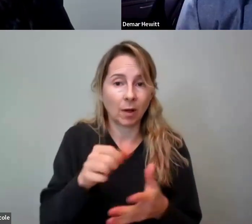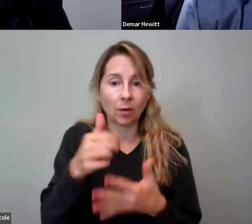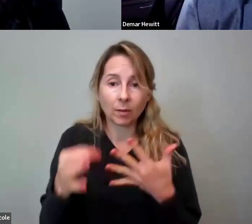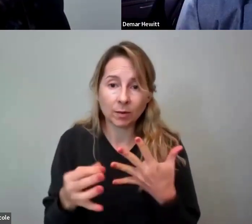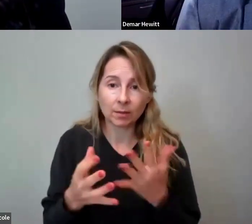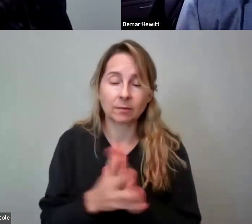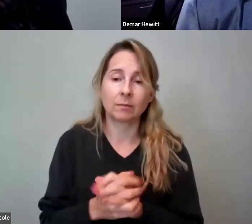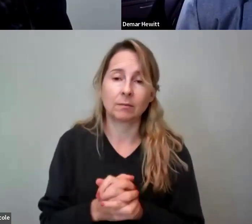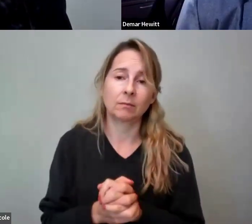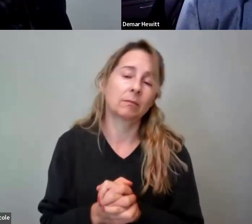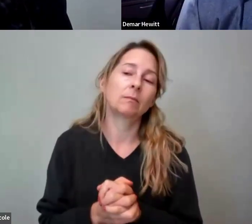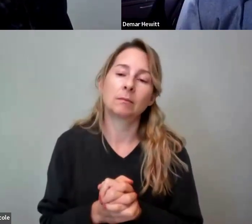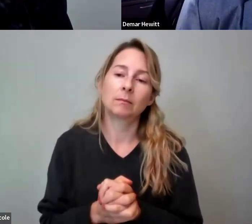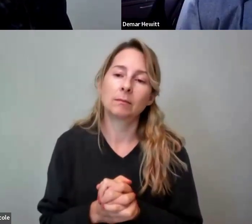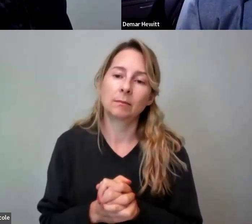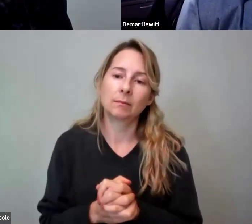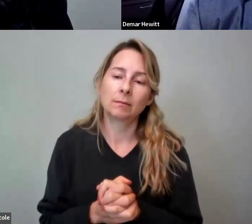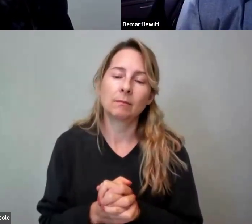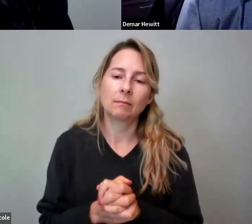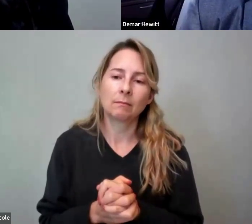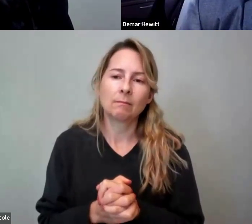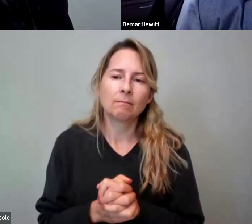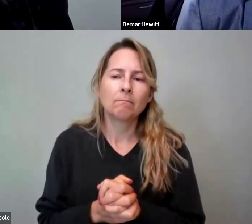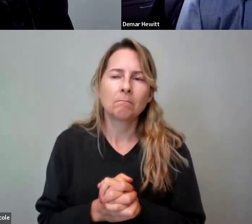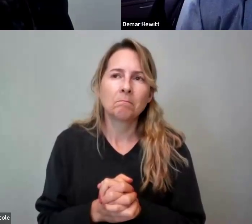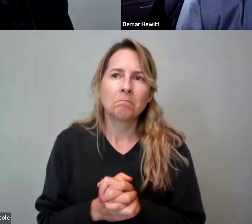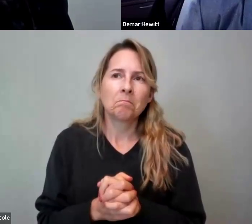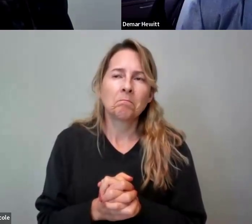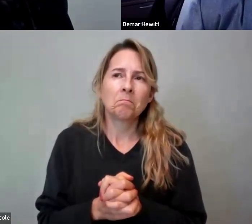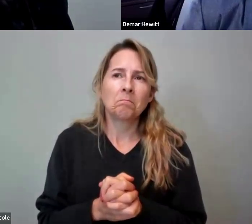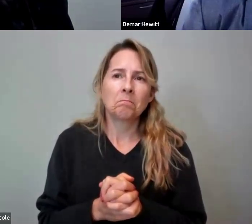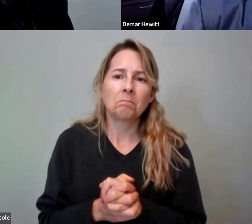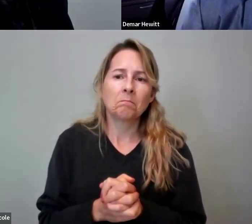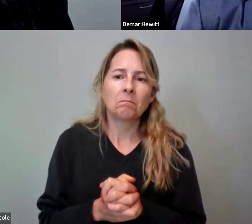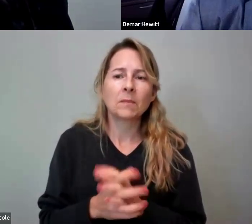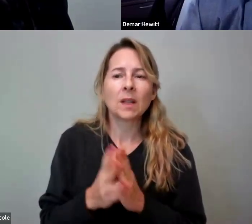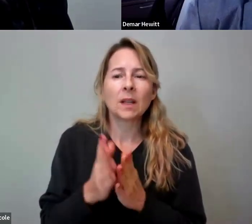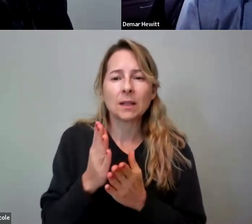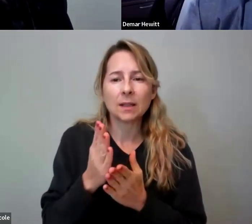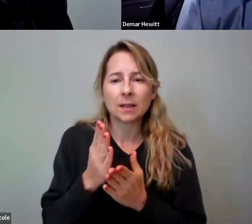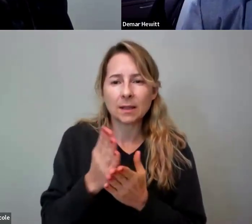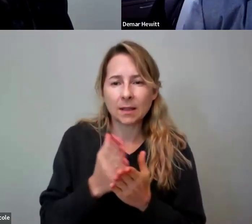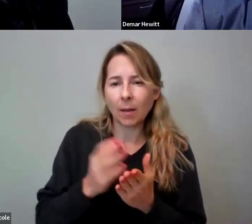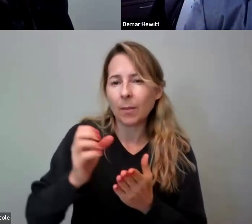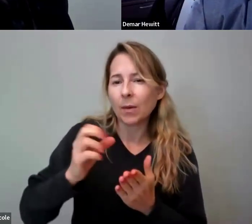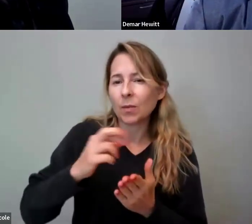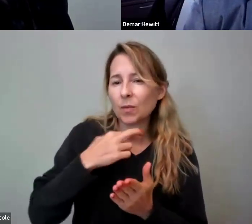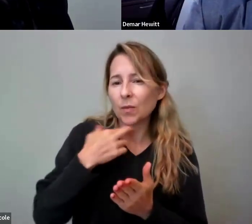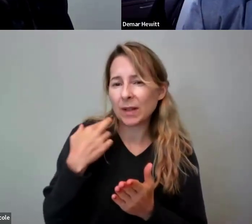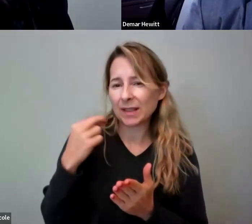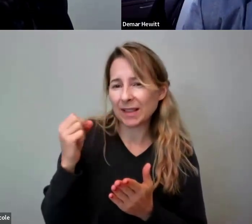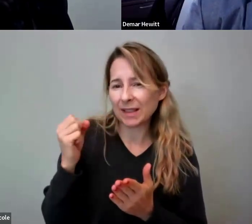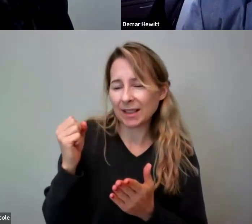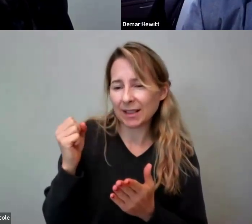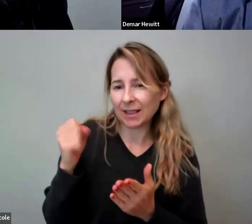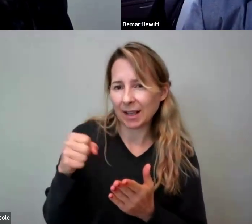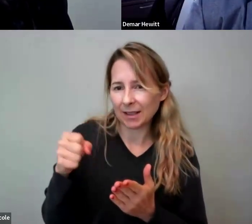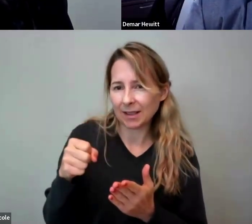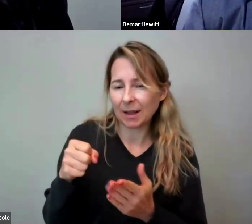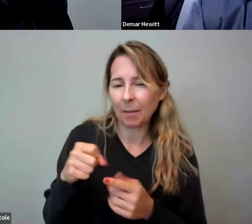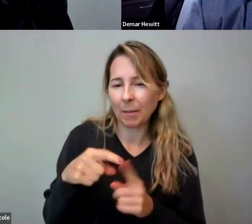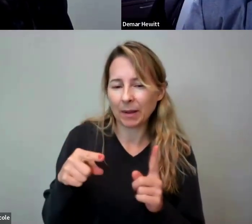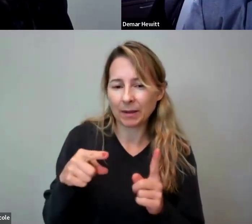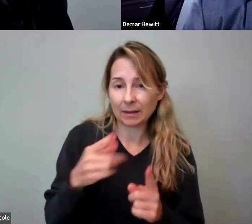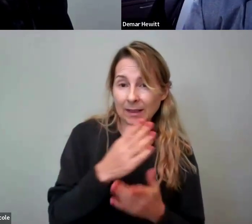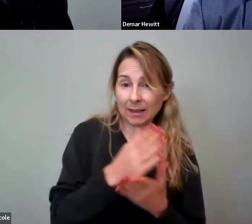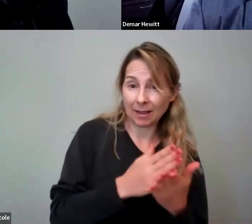devices. I would say that there is some risk. The existence of some risk doesn't mean